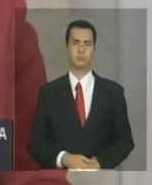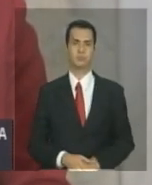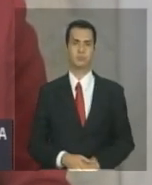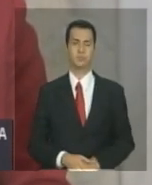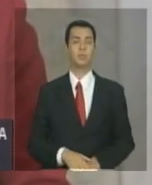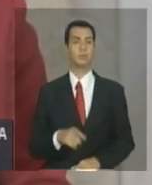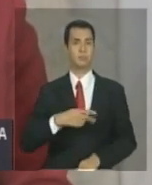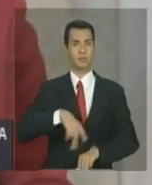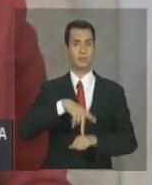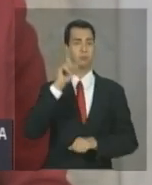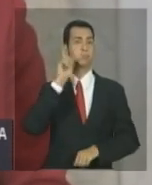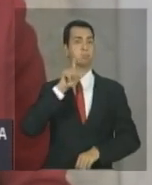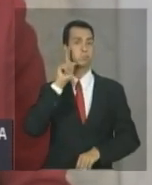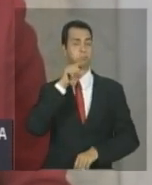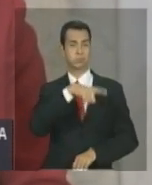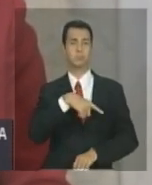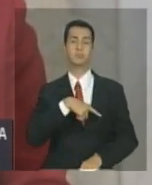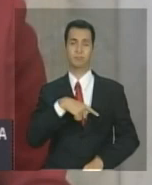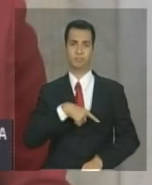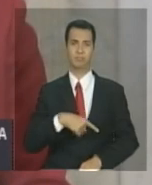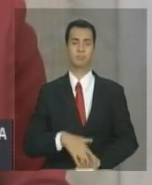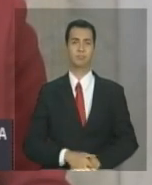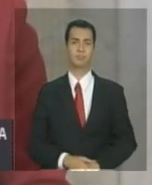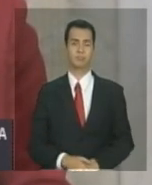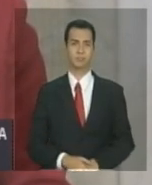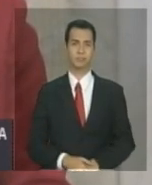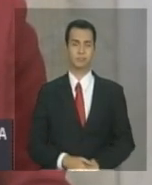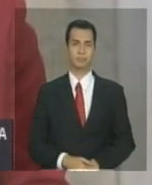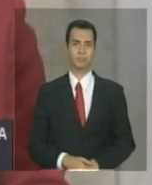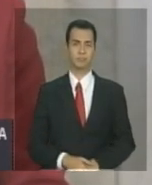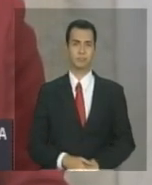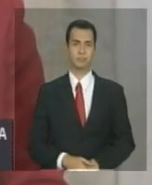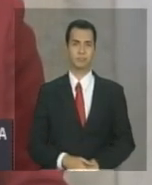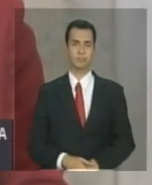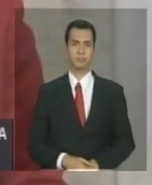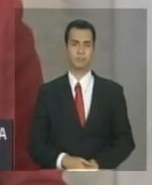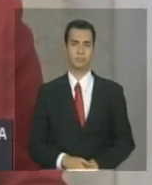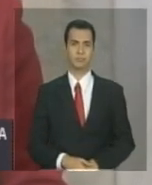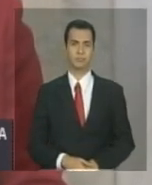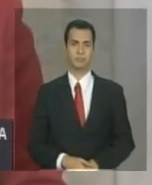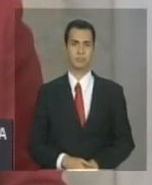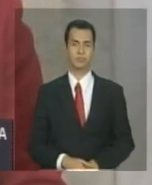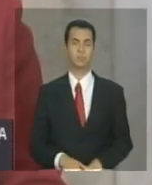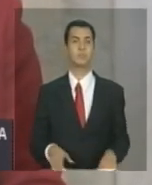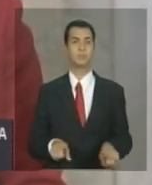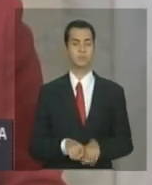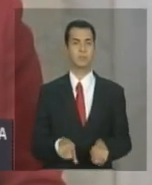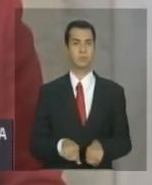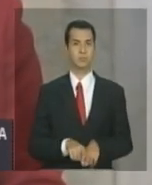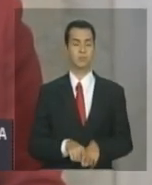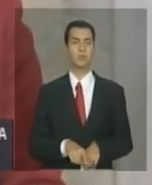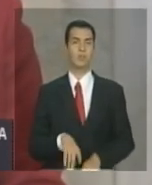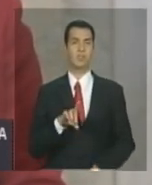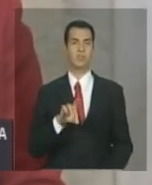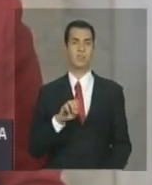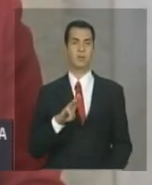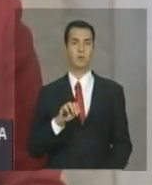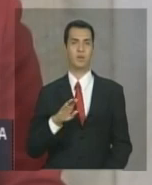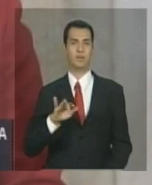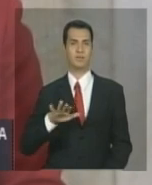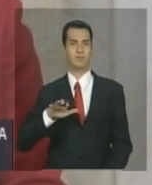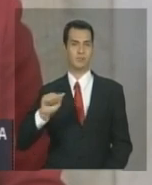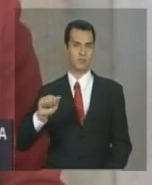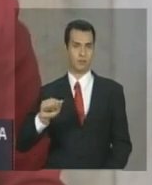pelos Estados Unidos. In the United States. E, ao mesmo tempo, as forças democráticas que fundam a